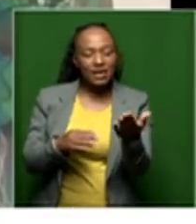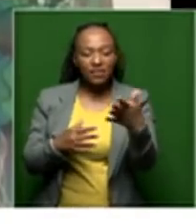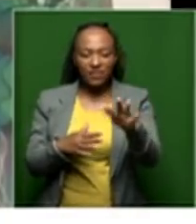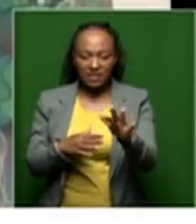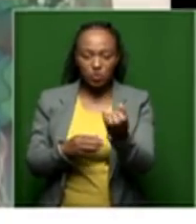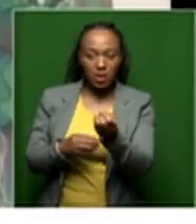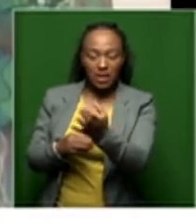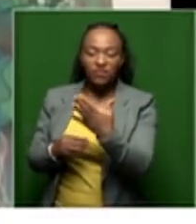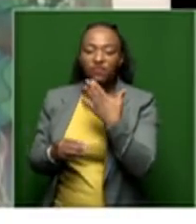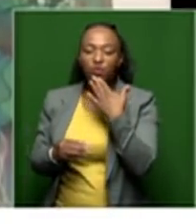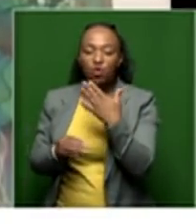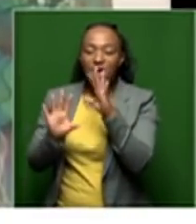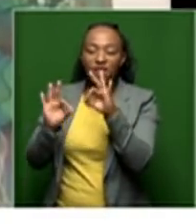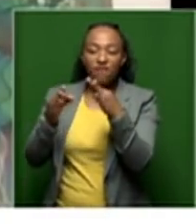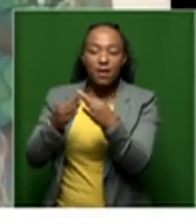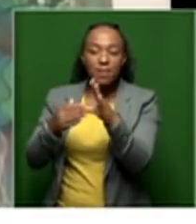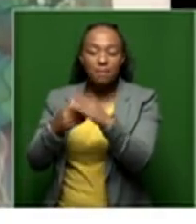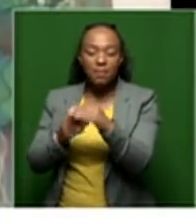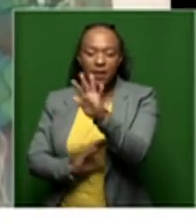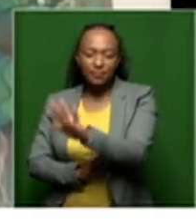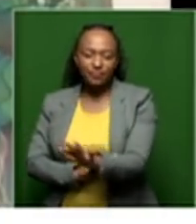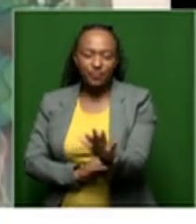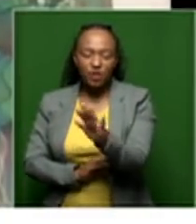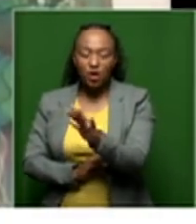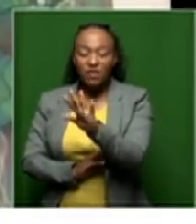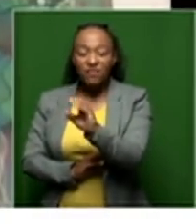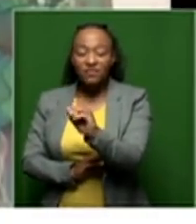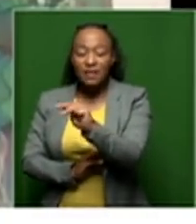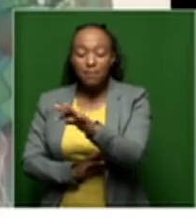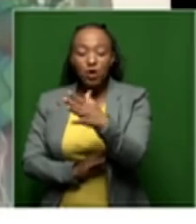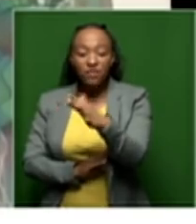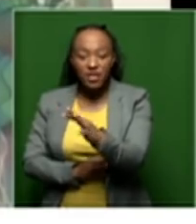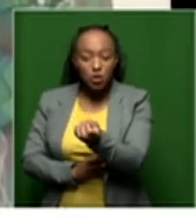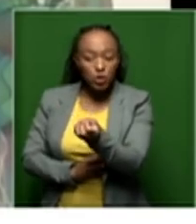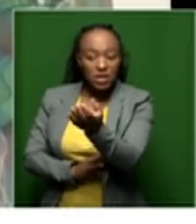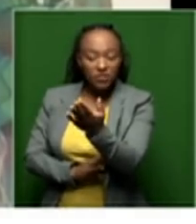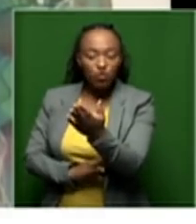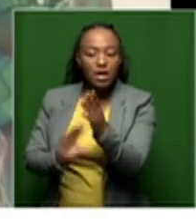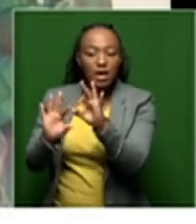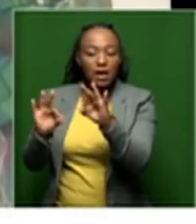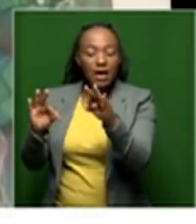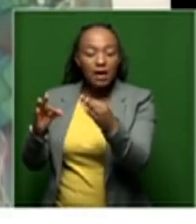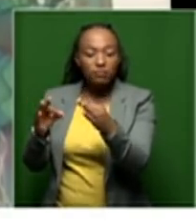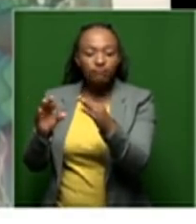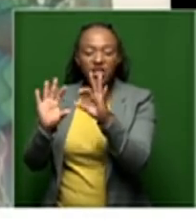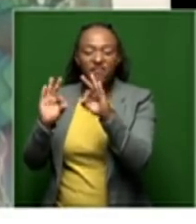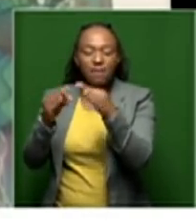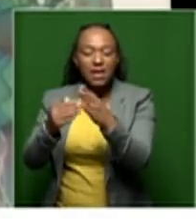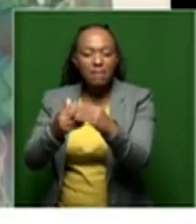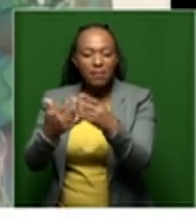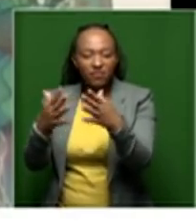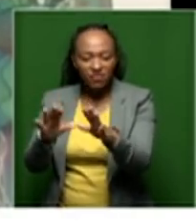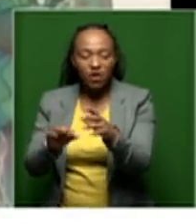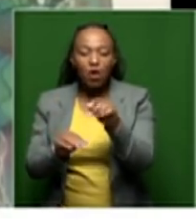to relatives to the value of 50 million rands. And why I flag the CFO of Correctional